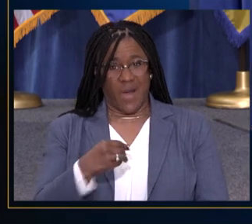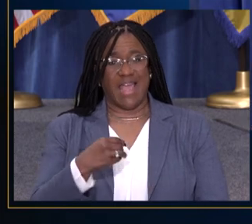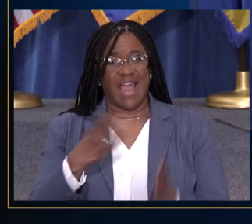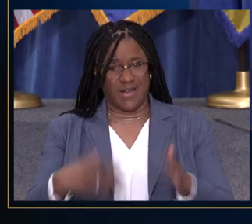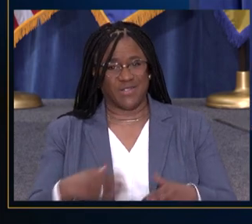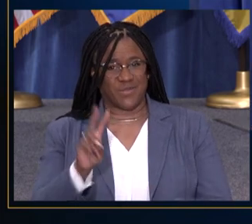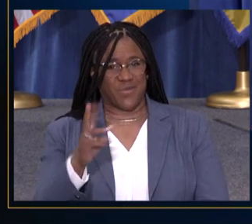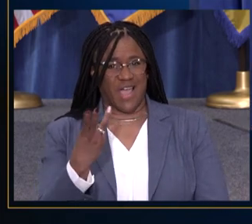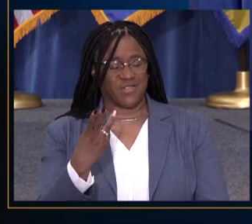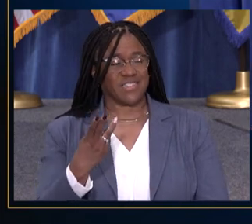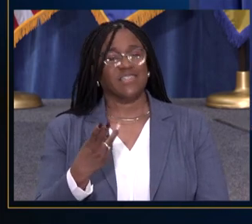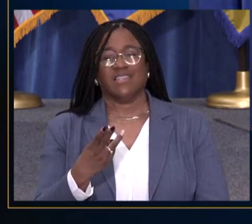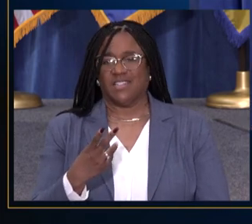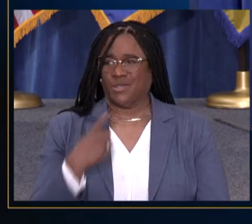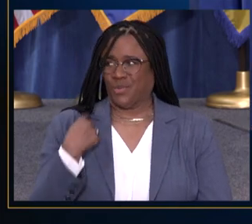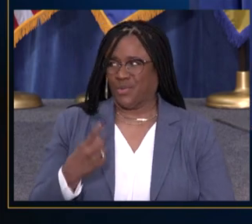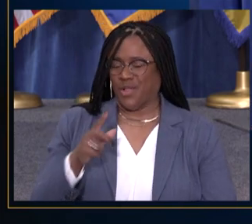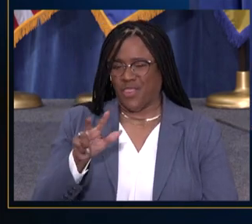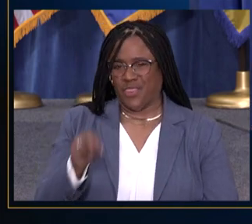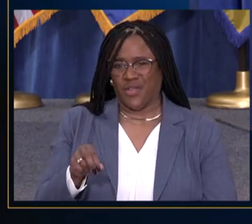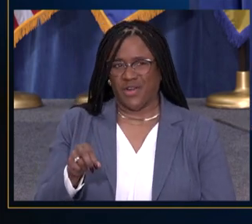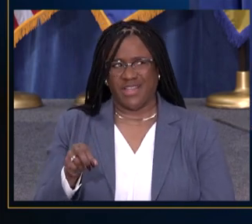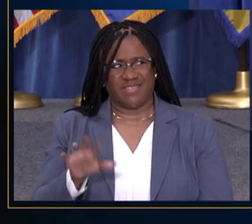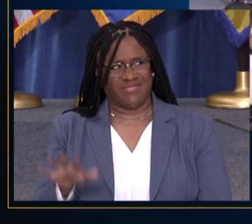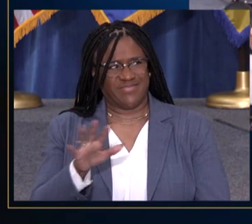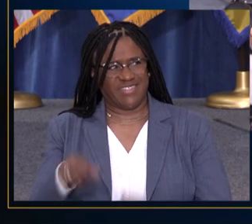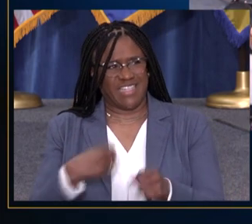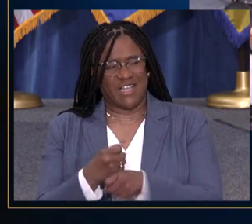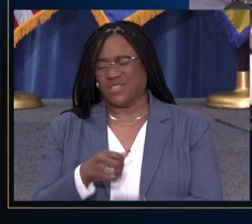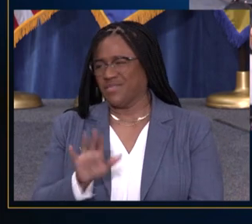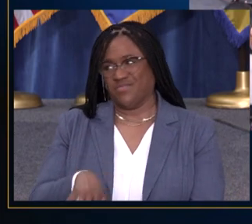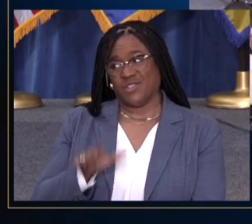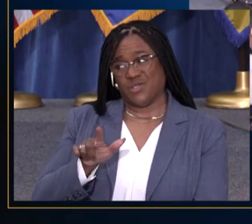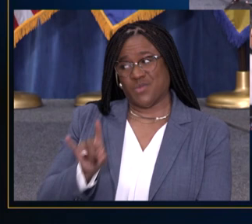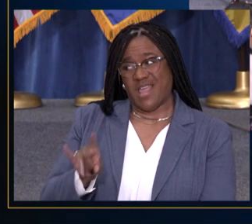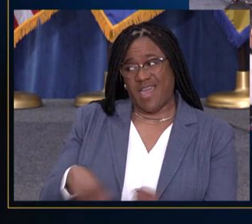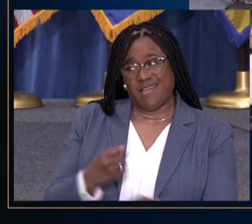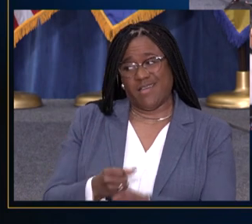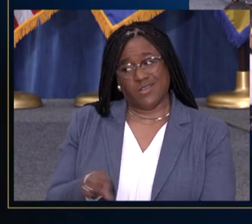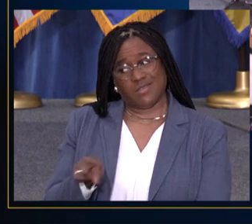friends for, 30-something years? I was 12. He was 28. So,